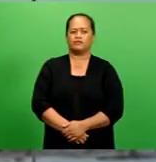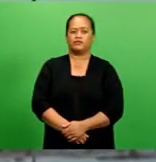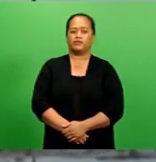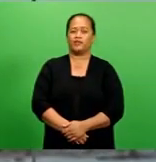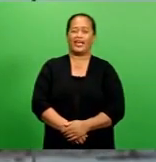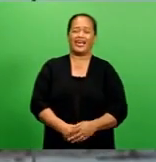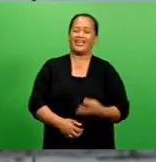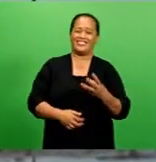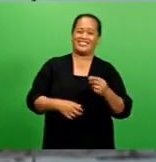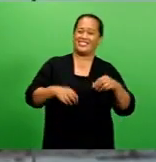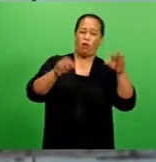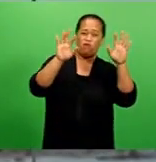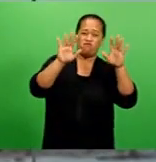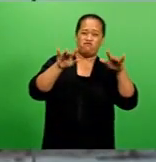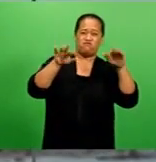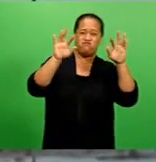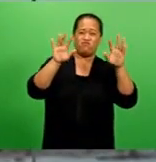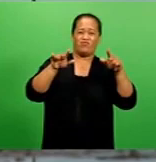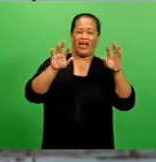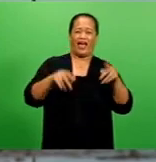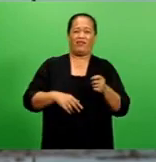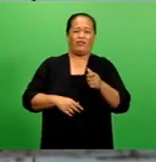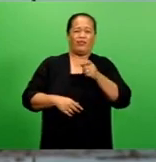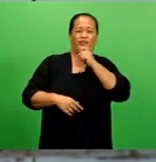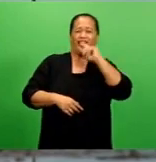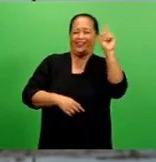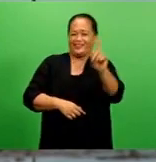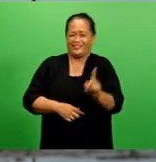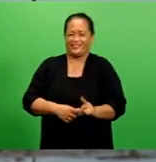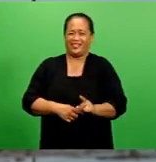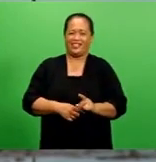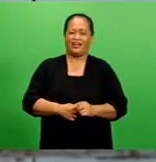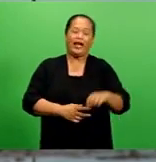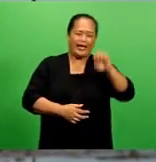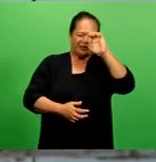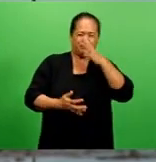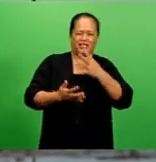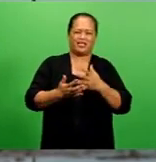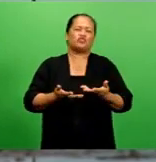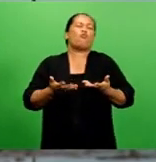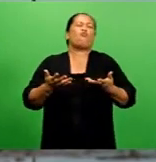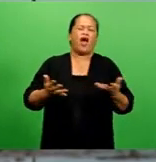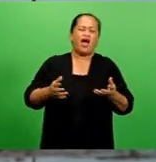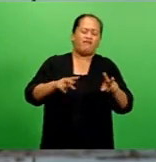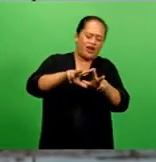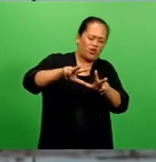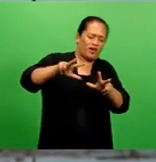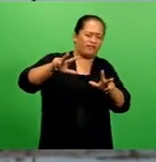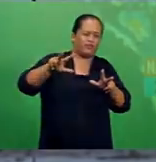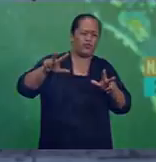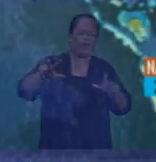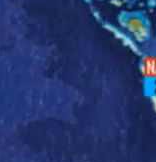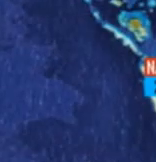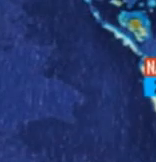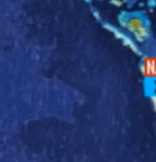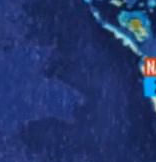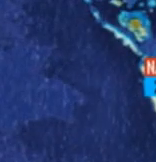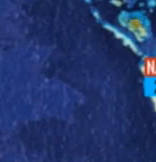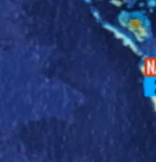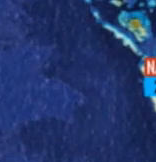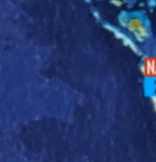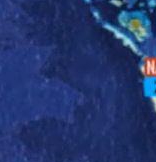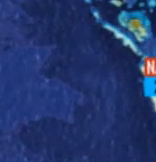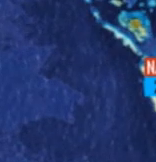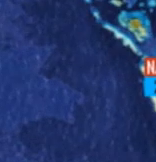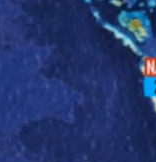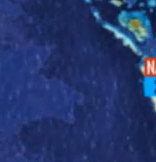Some showers and isolated afternoon thunderstorms were experienced over Vanolevu. Fine weather prevailed elsewhere.